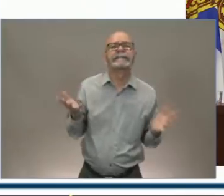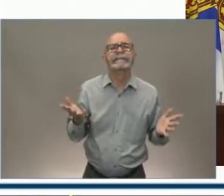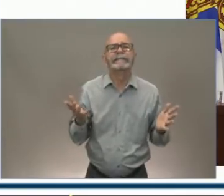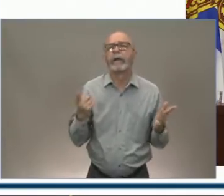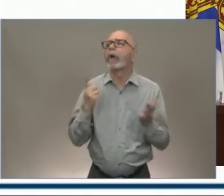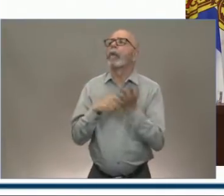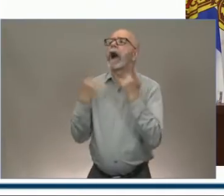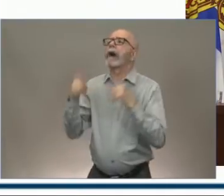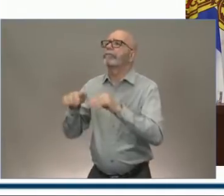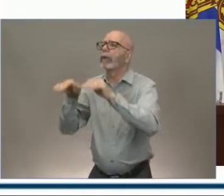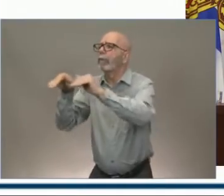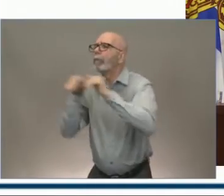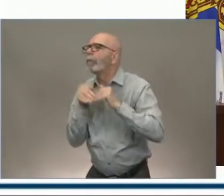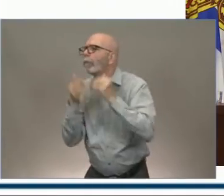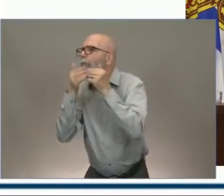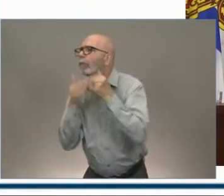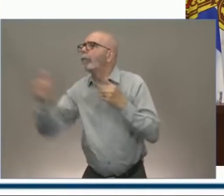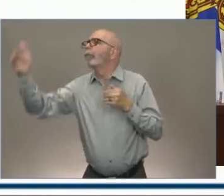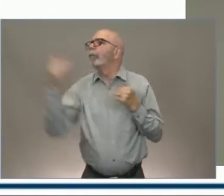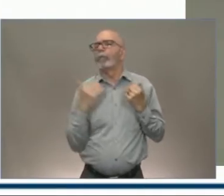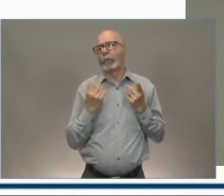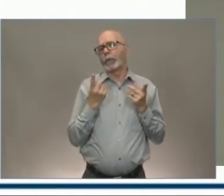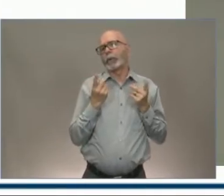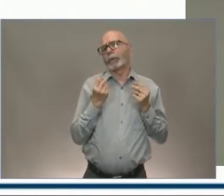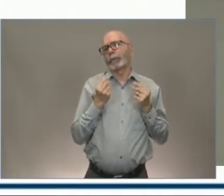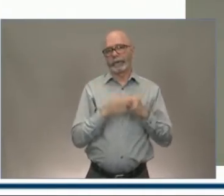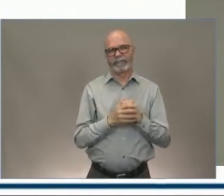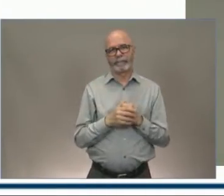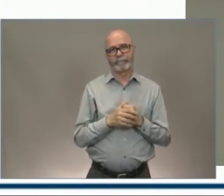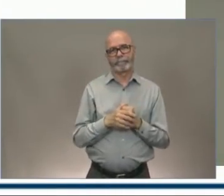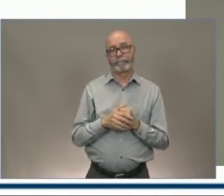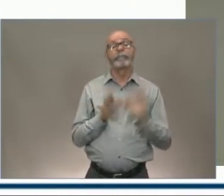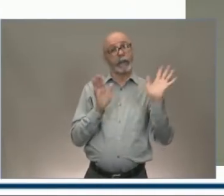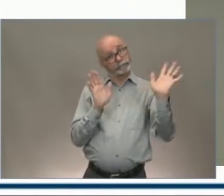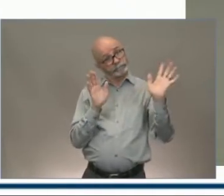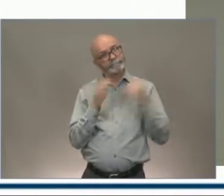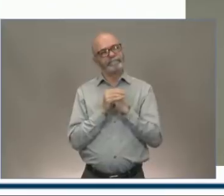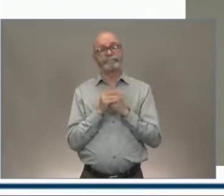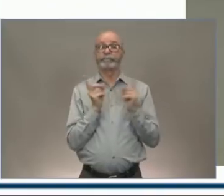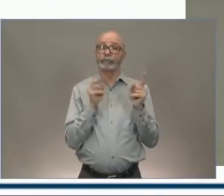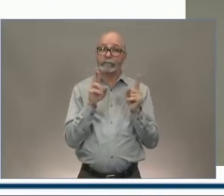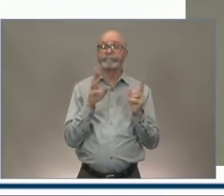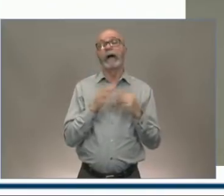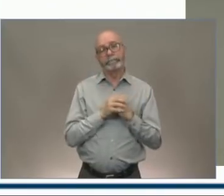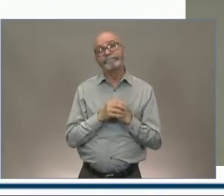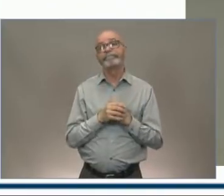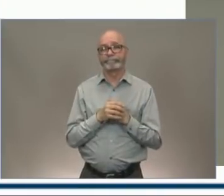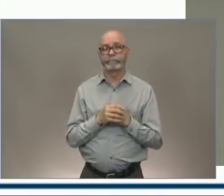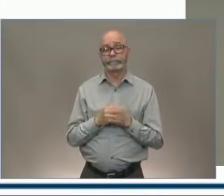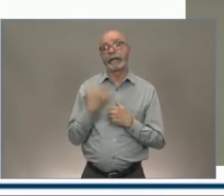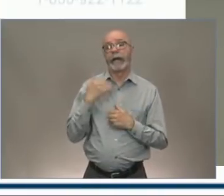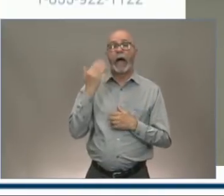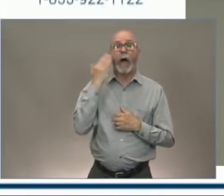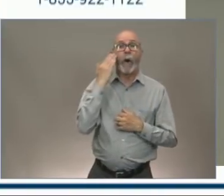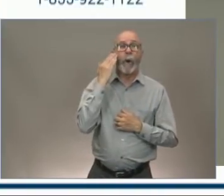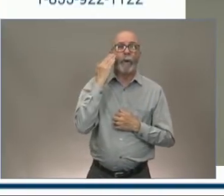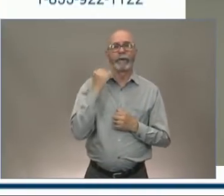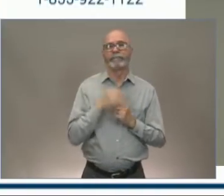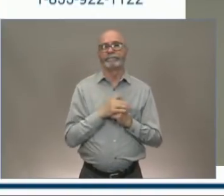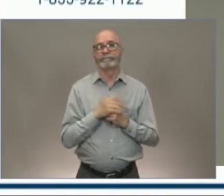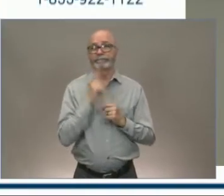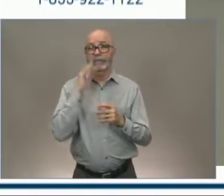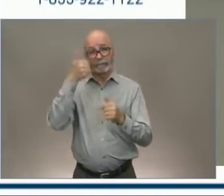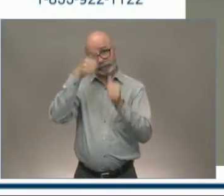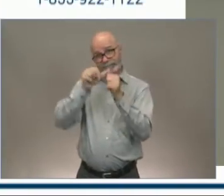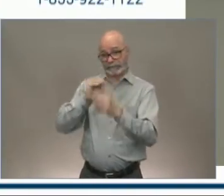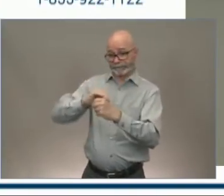to. Well, I think there's several things. We know that if you look at the where we're at on the epidemic curve, if you